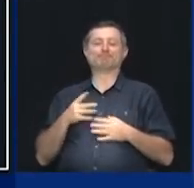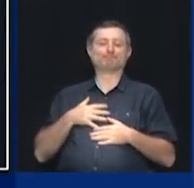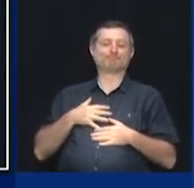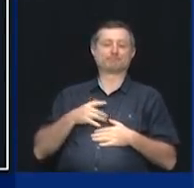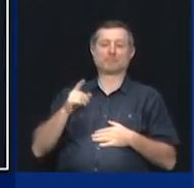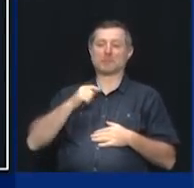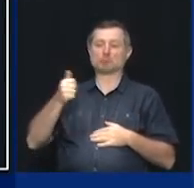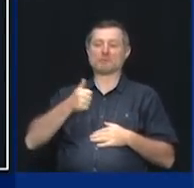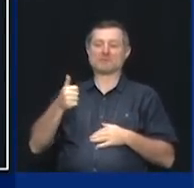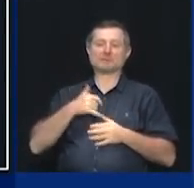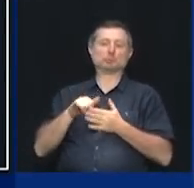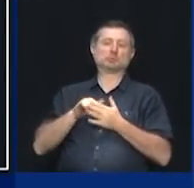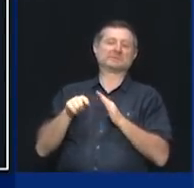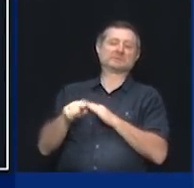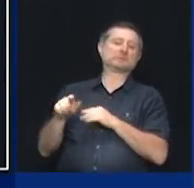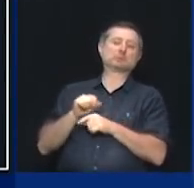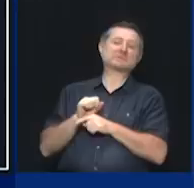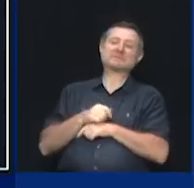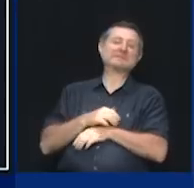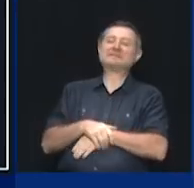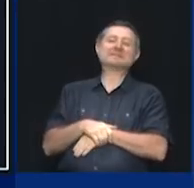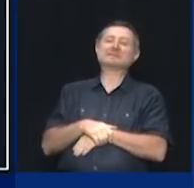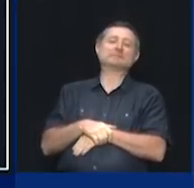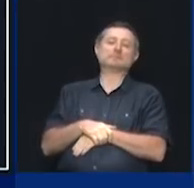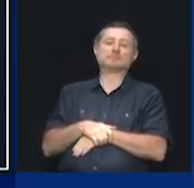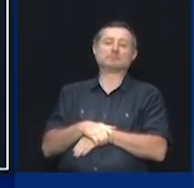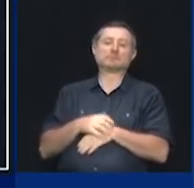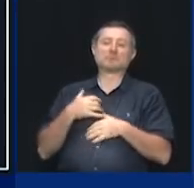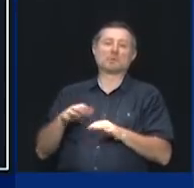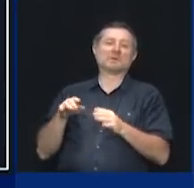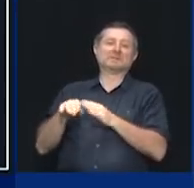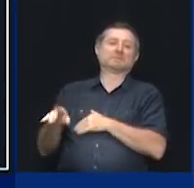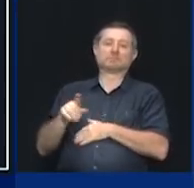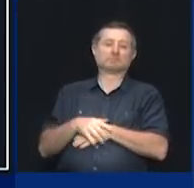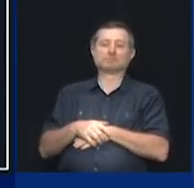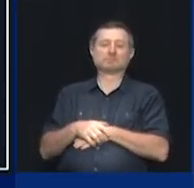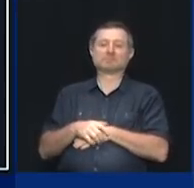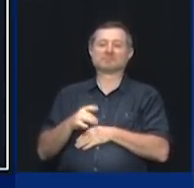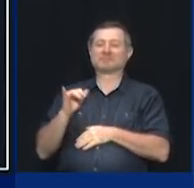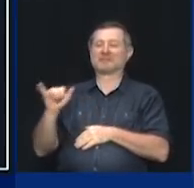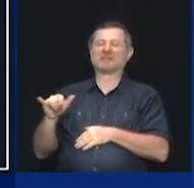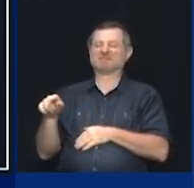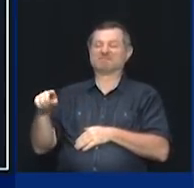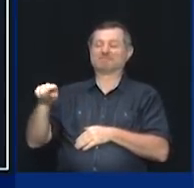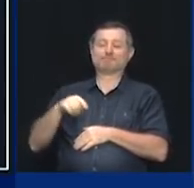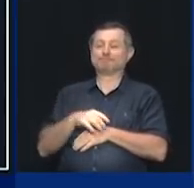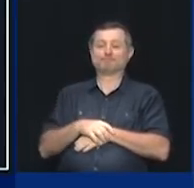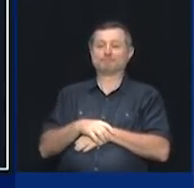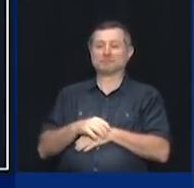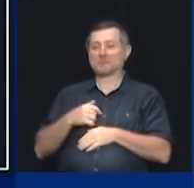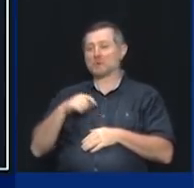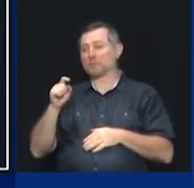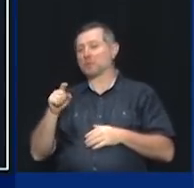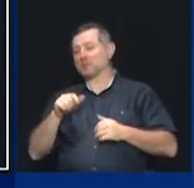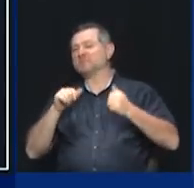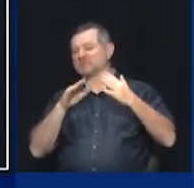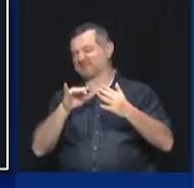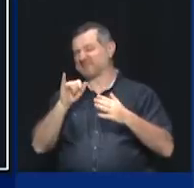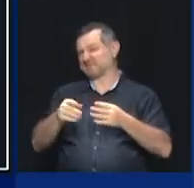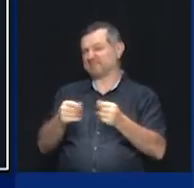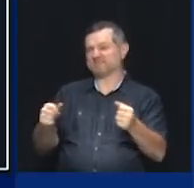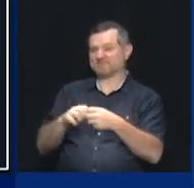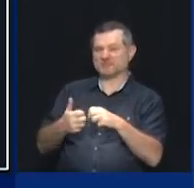to come into work. We have to address this issue. People only will come